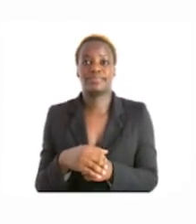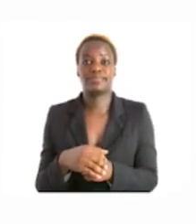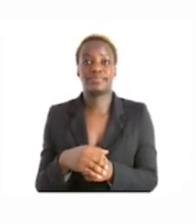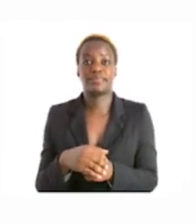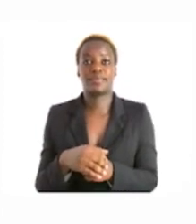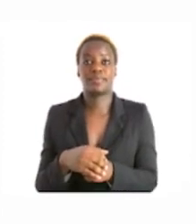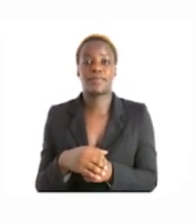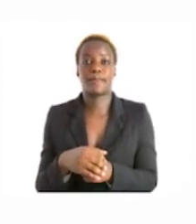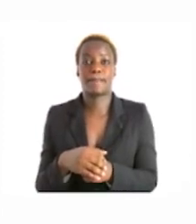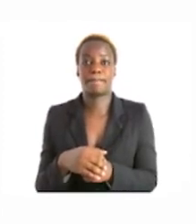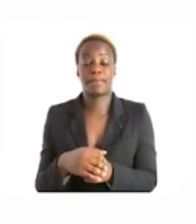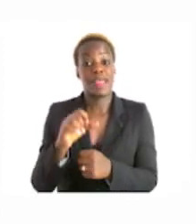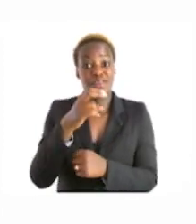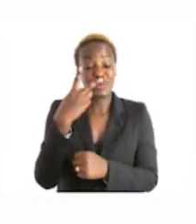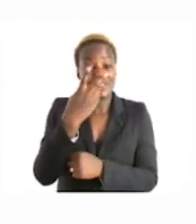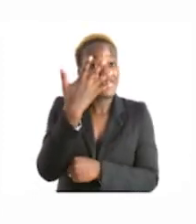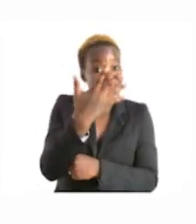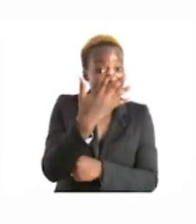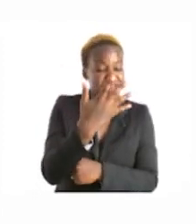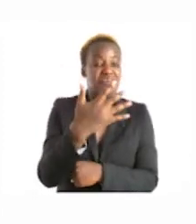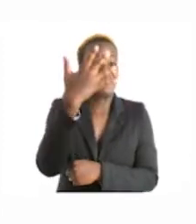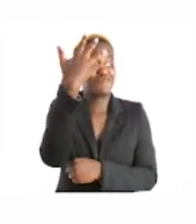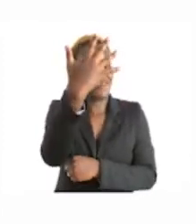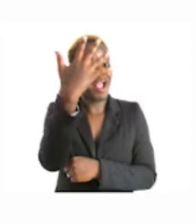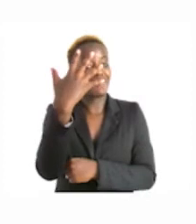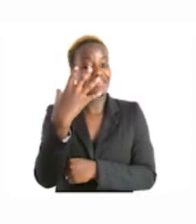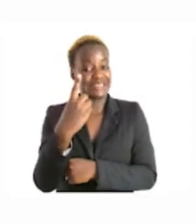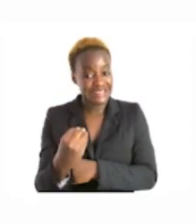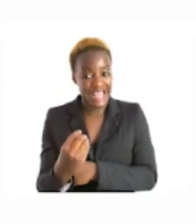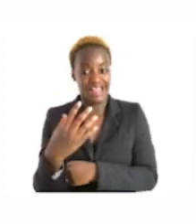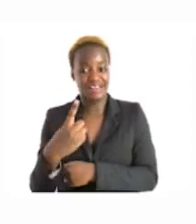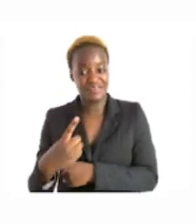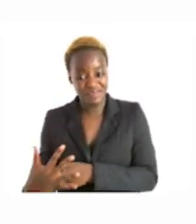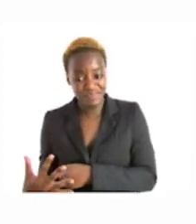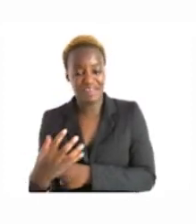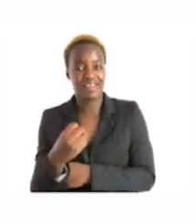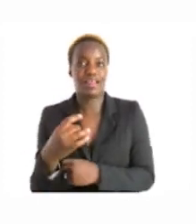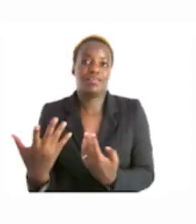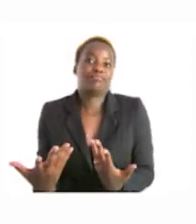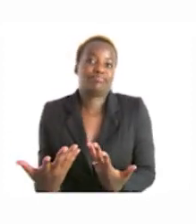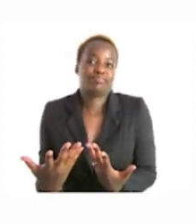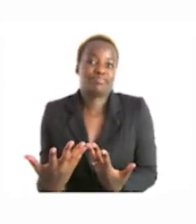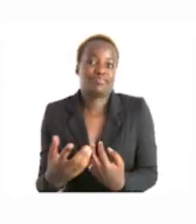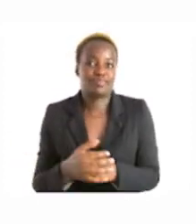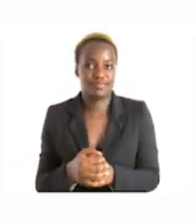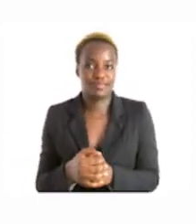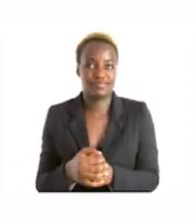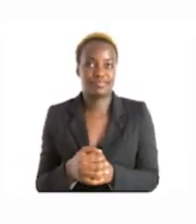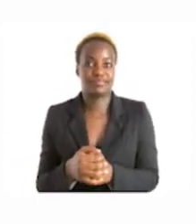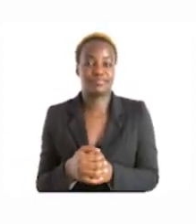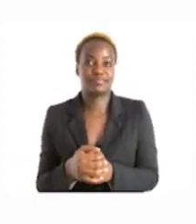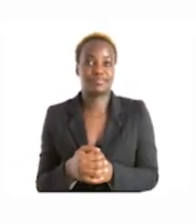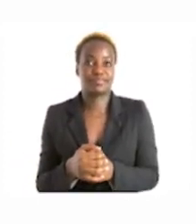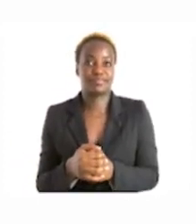always count in 5s, all right? So it's a 5, 10, and a 15. So it means